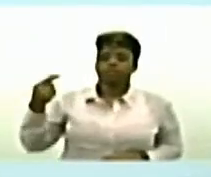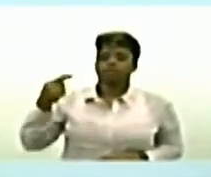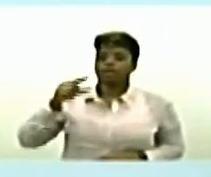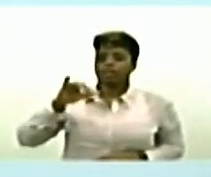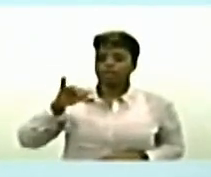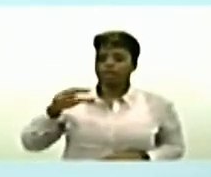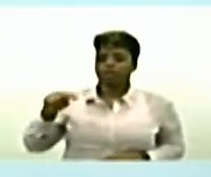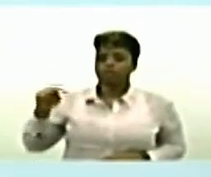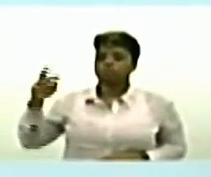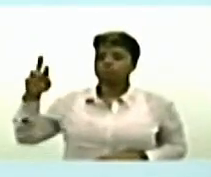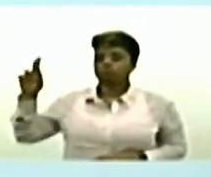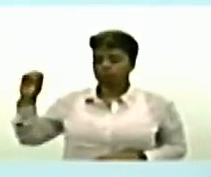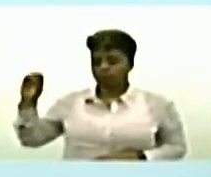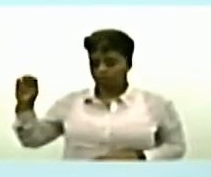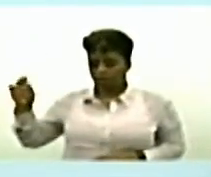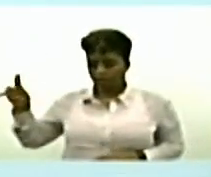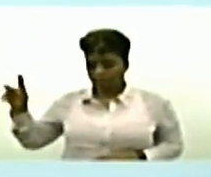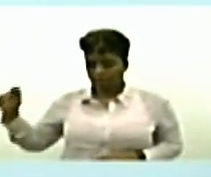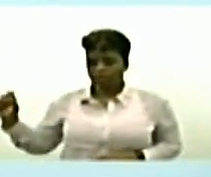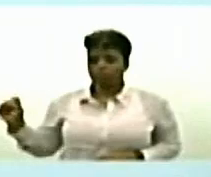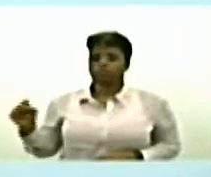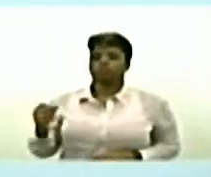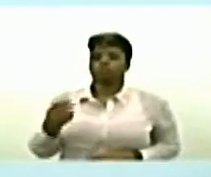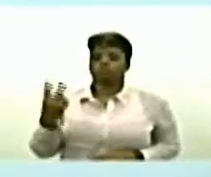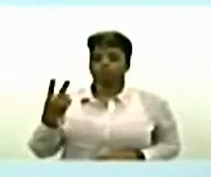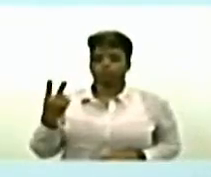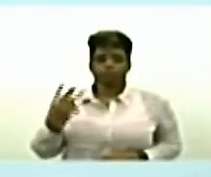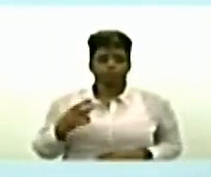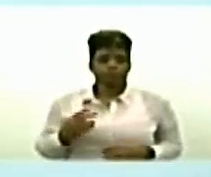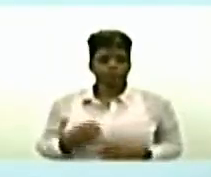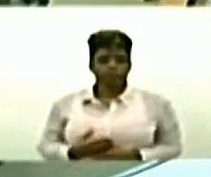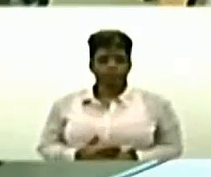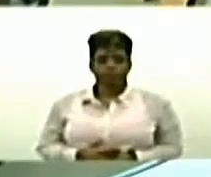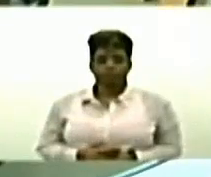and under the chairmanship of you, the President.